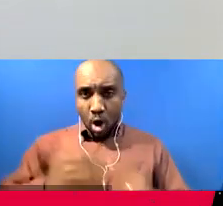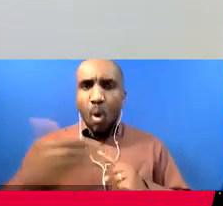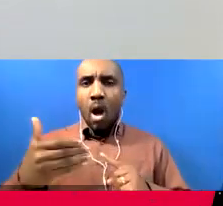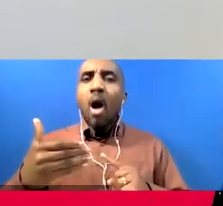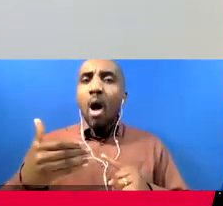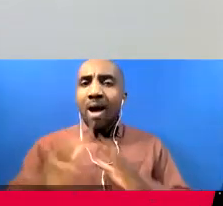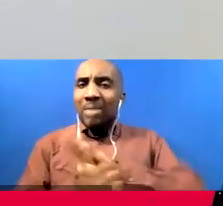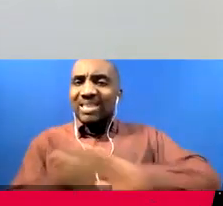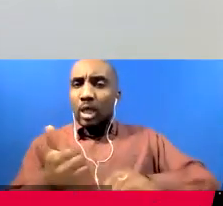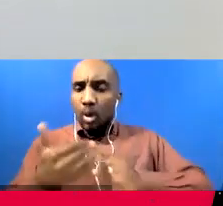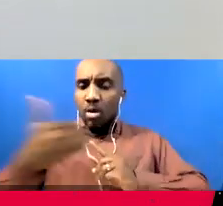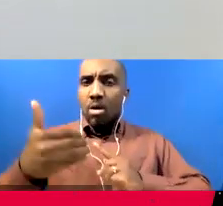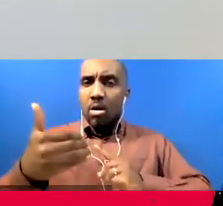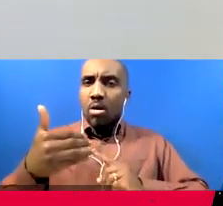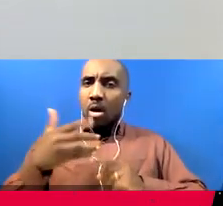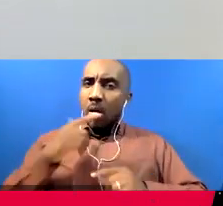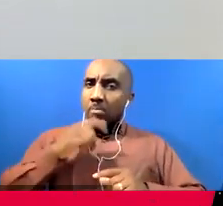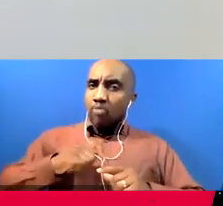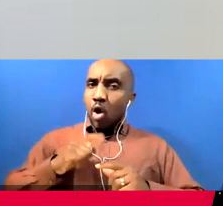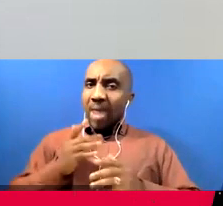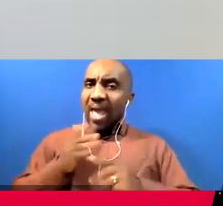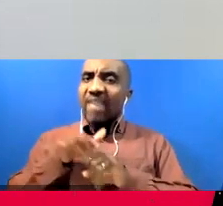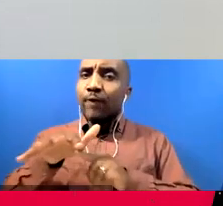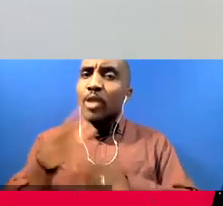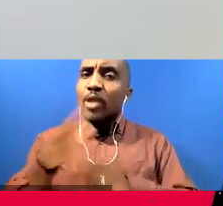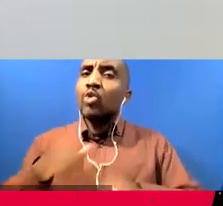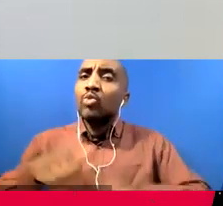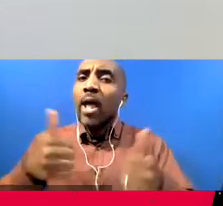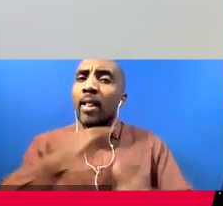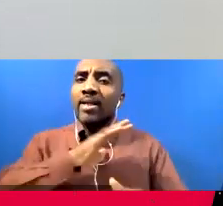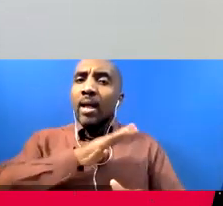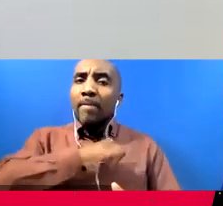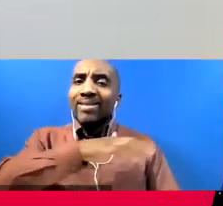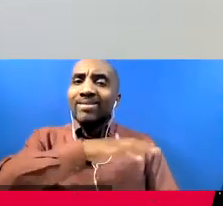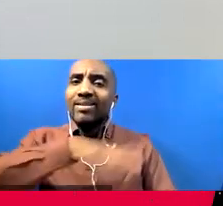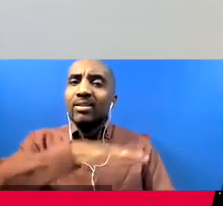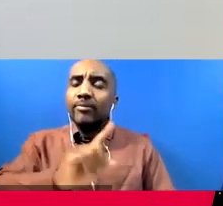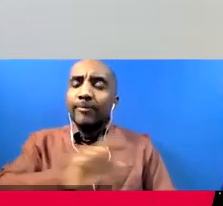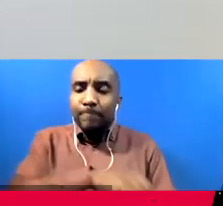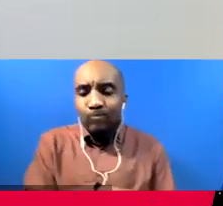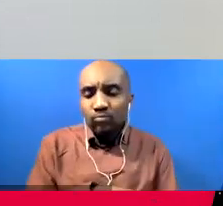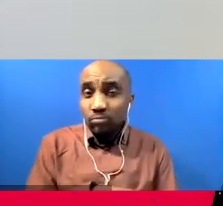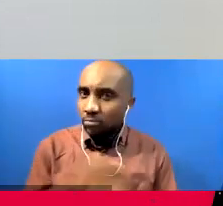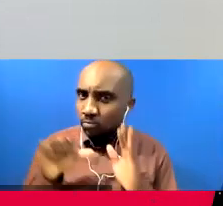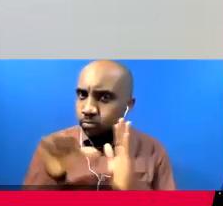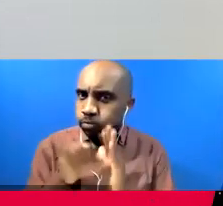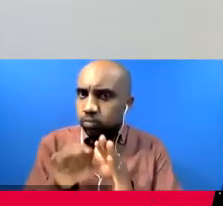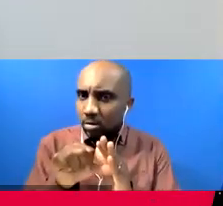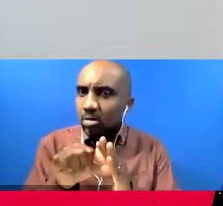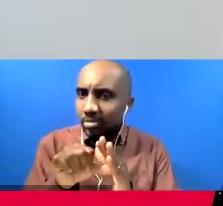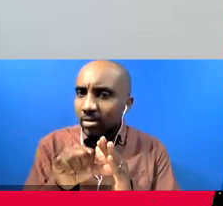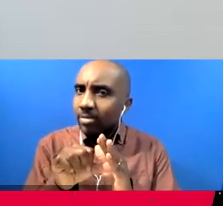solidarity is knowing your role. It is knowing what you're good at, and it is knowing your position and using it. As a Palestinian, it